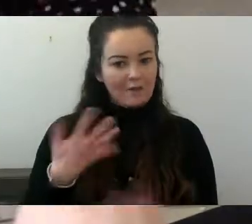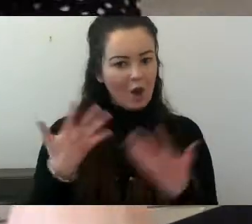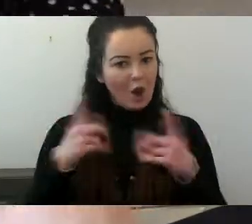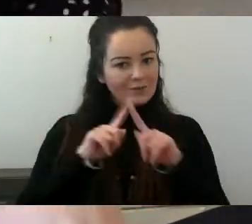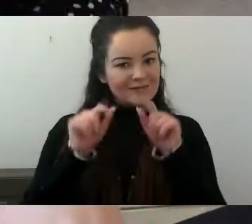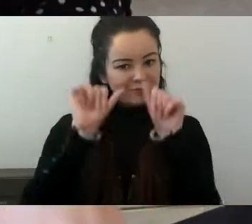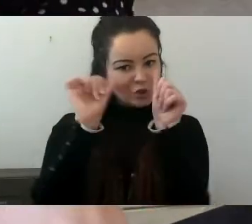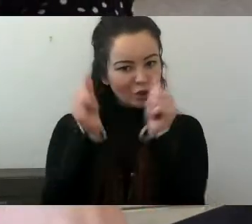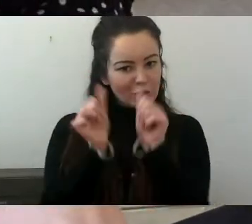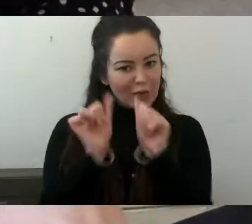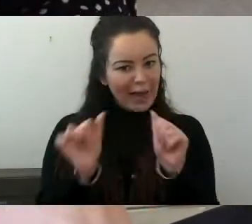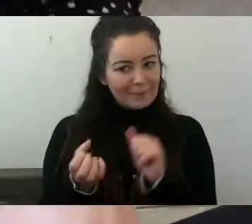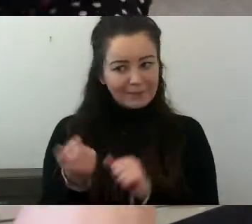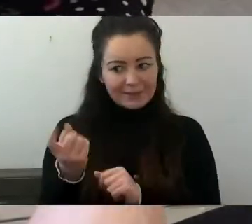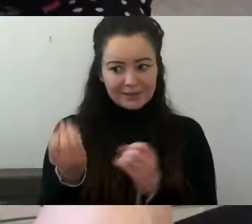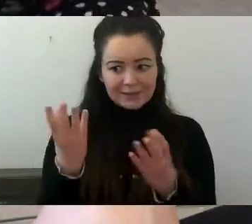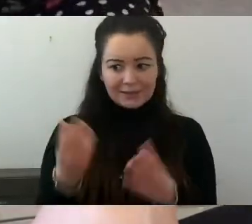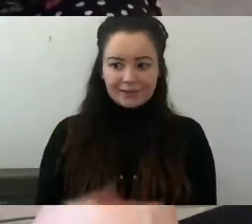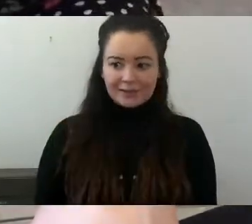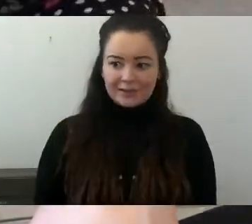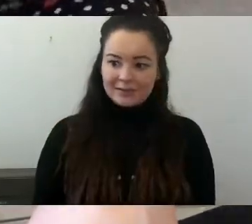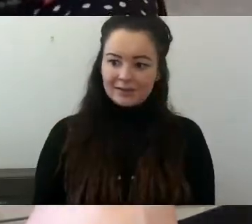I've got lots of shapes coming out now.